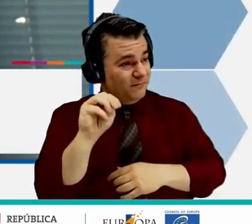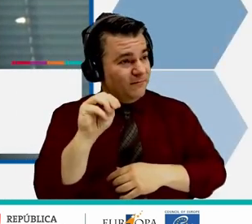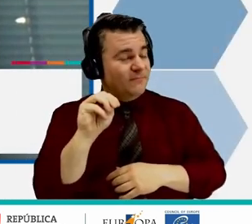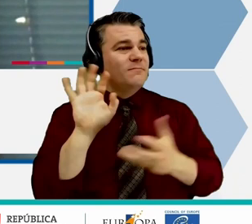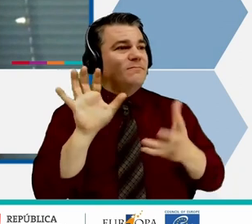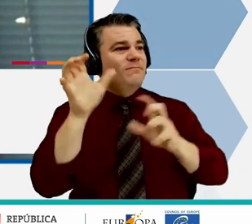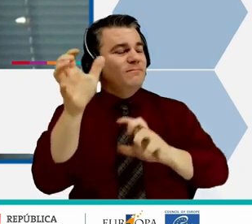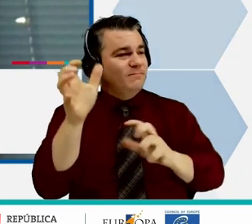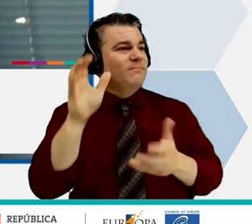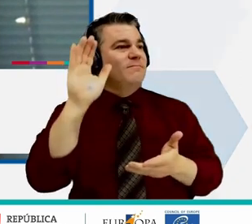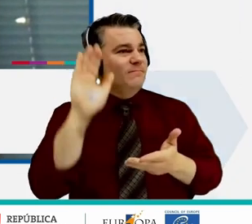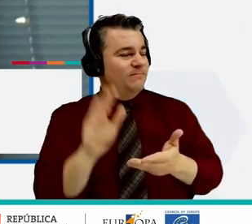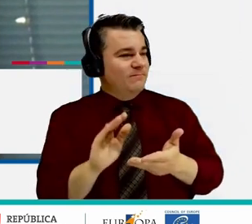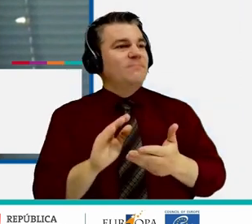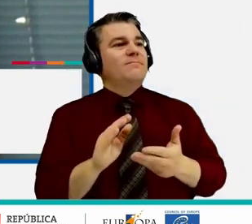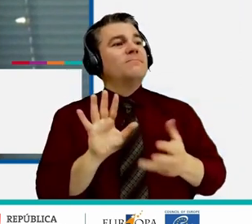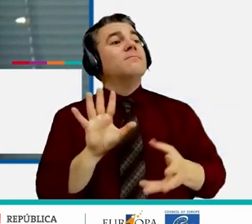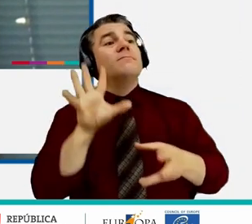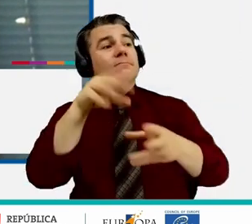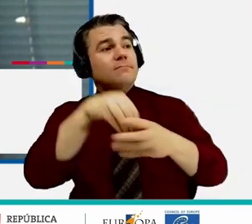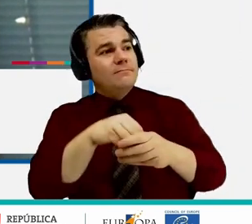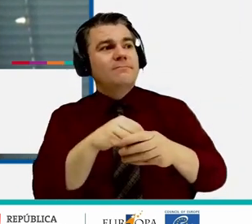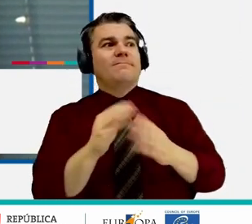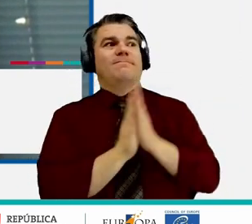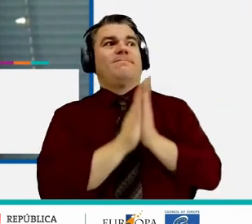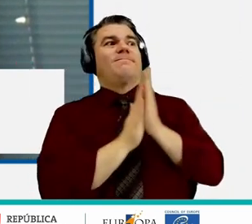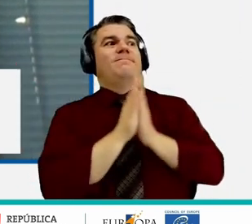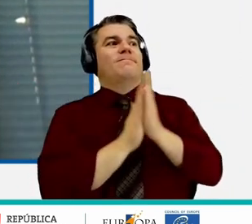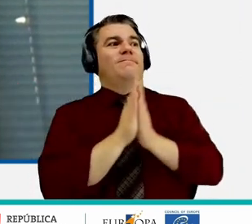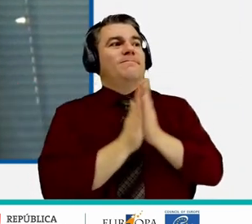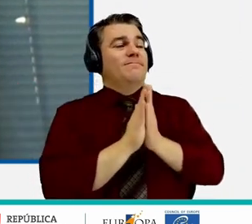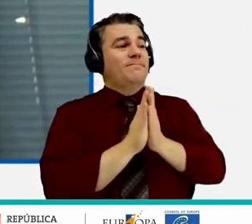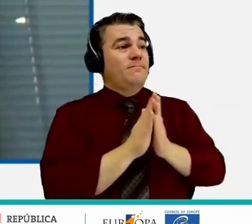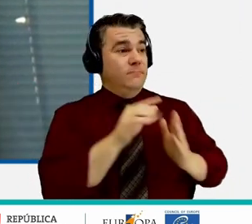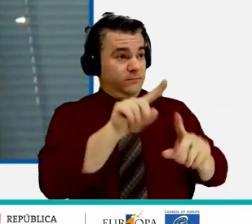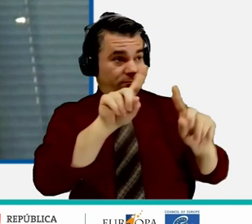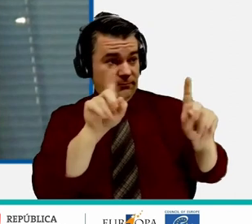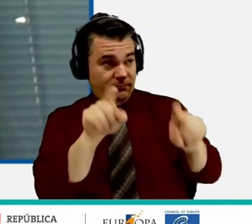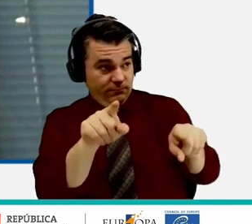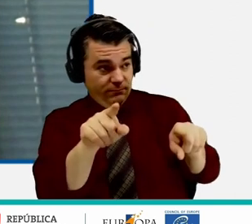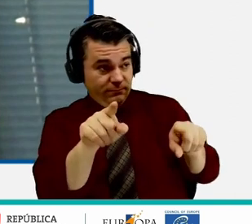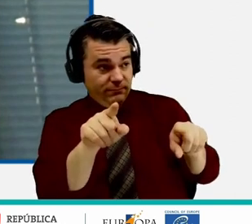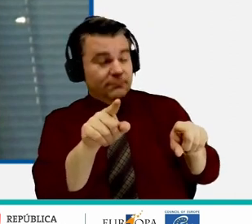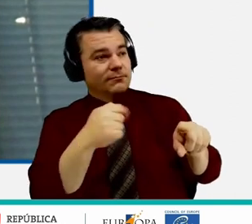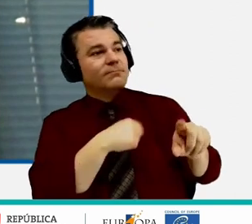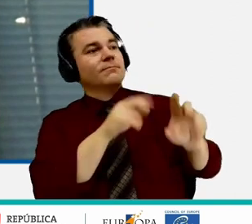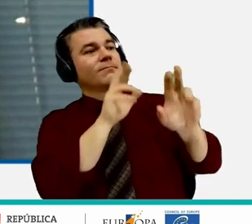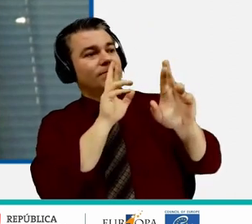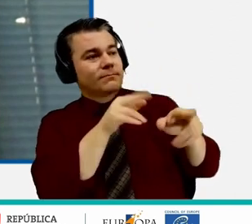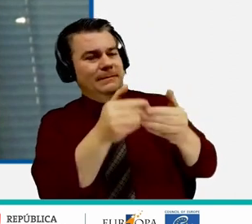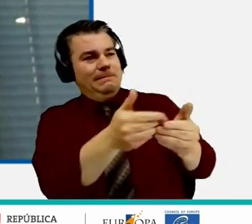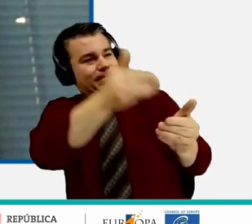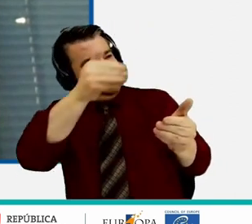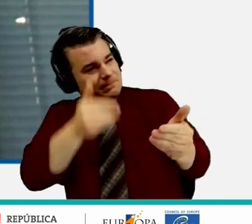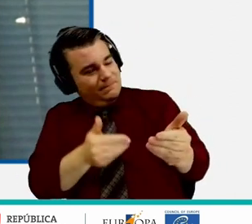pleased to be able to take part in this session. And before answering to your question, if I may, I would like to take a moment to also thank you